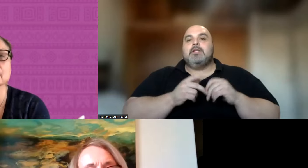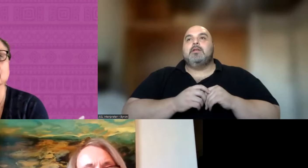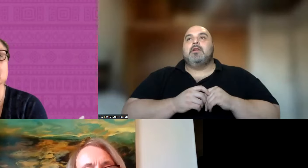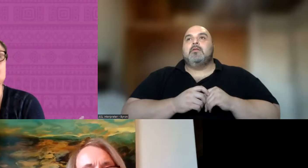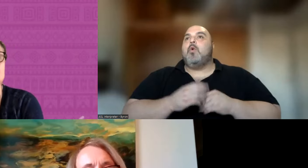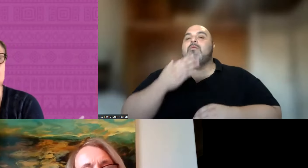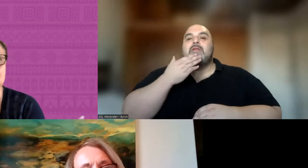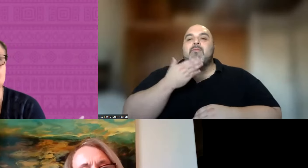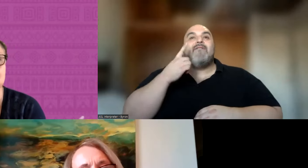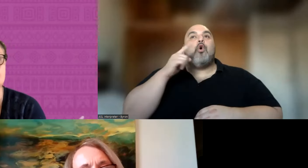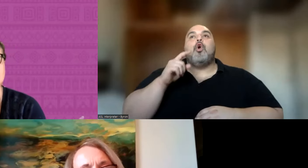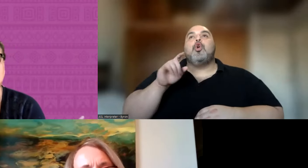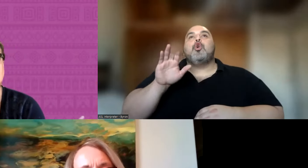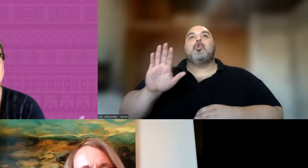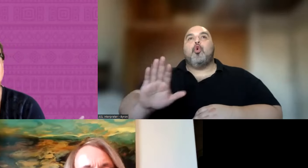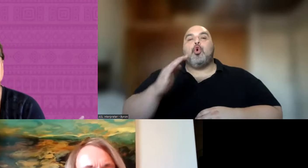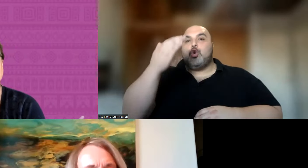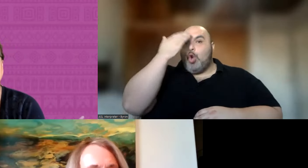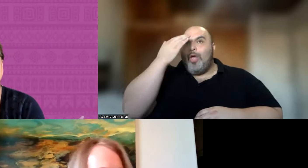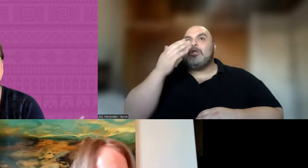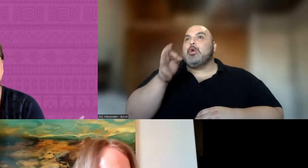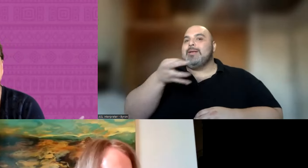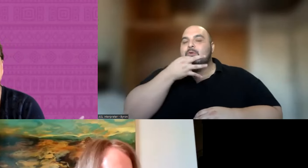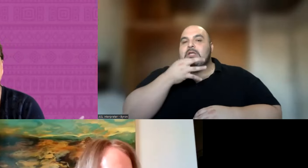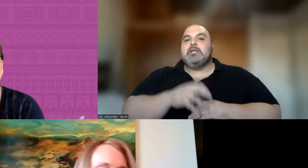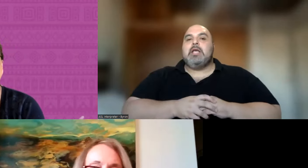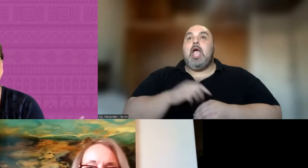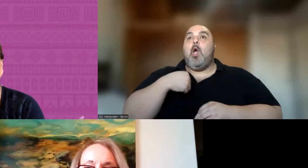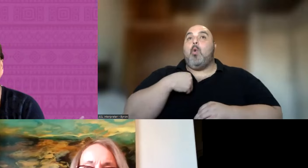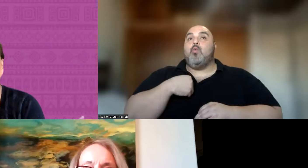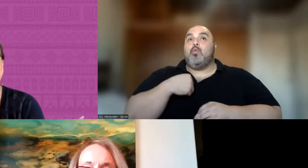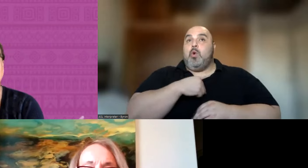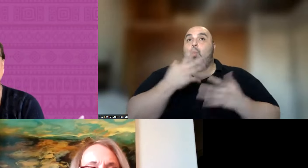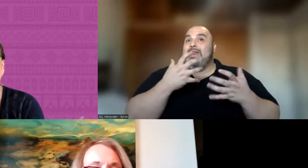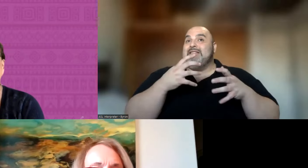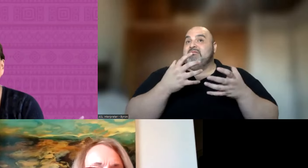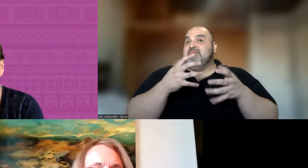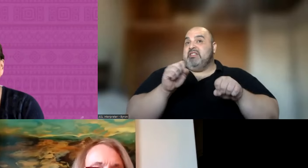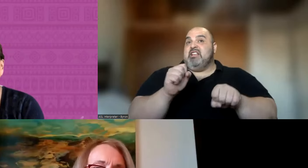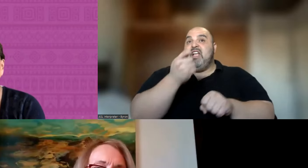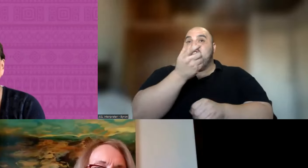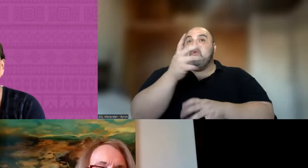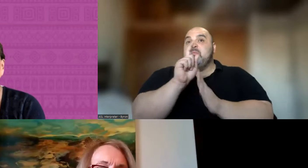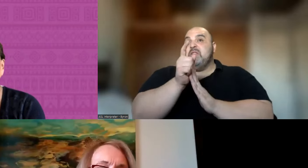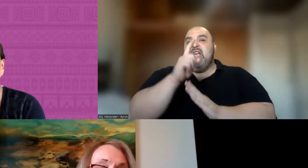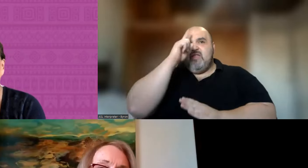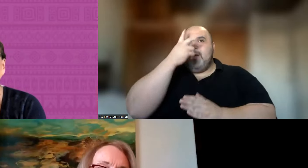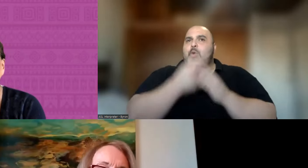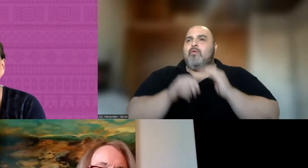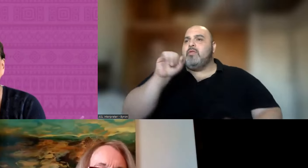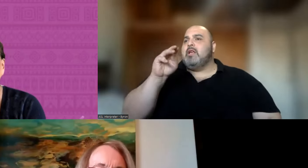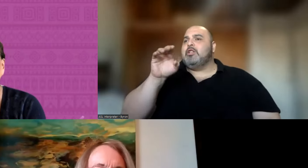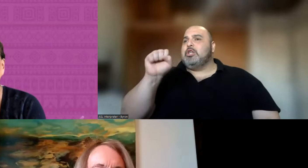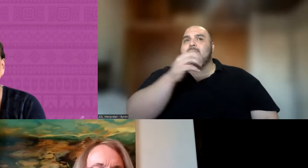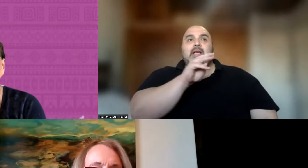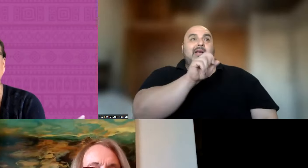your knowledge and your expertise. And we want to take a few minutes, and I think both James and Maria are here